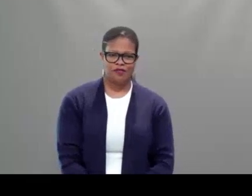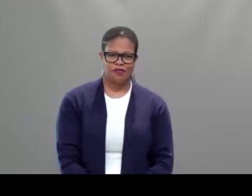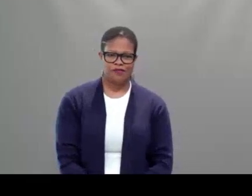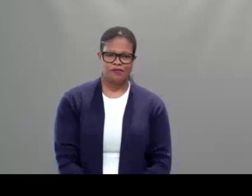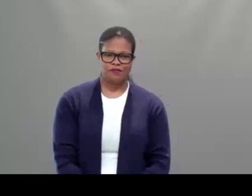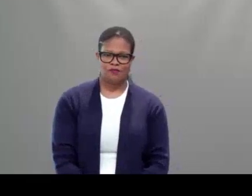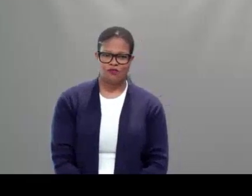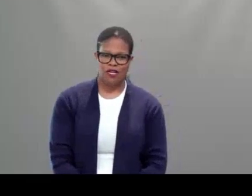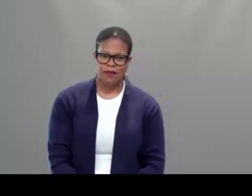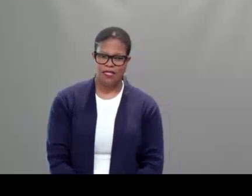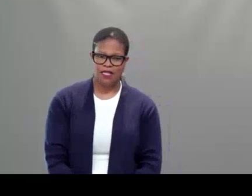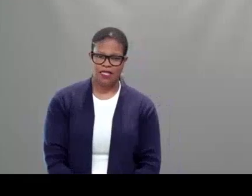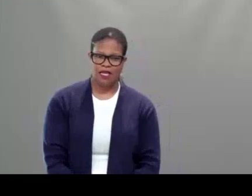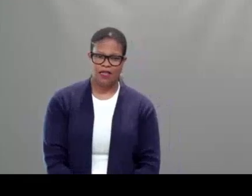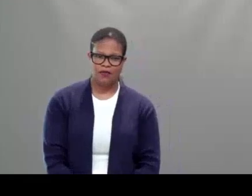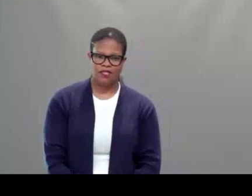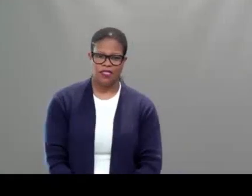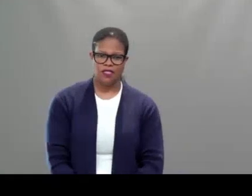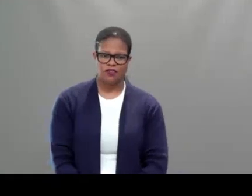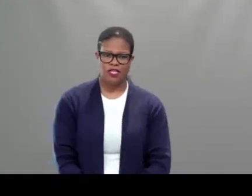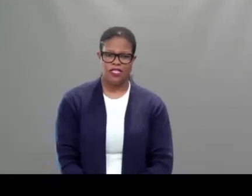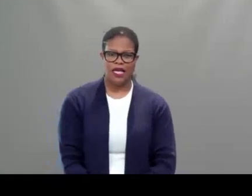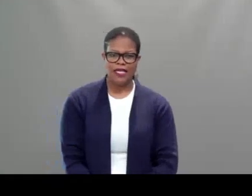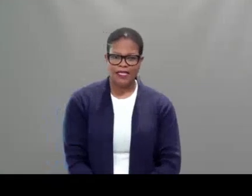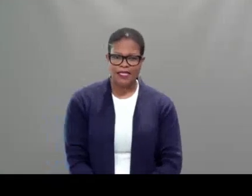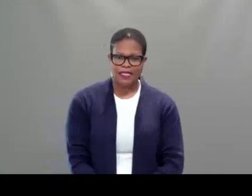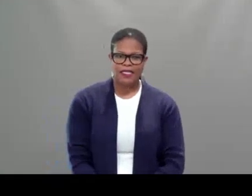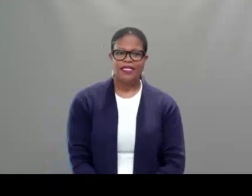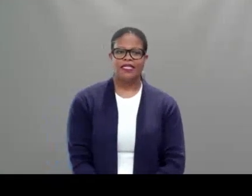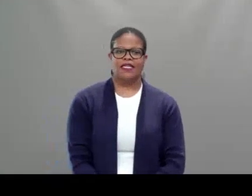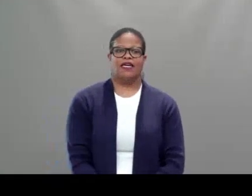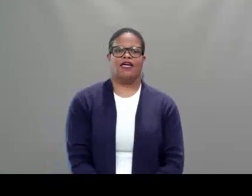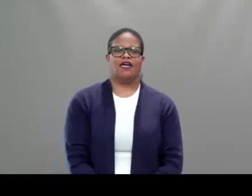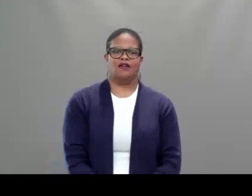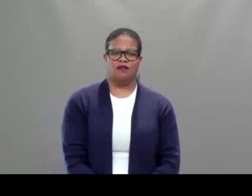I'm just recommending that we tread lightly,